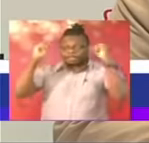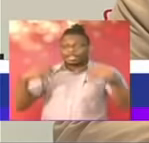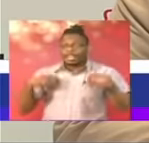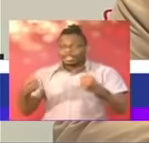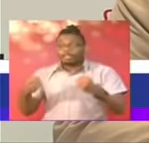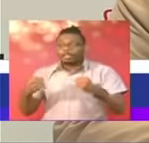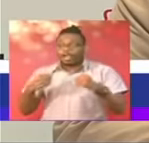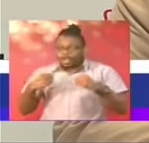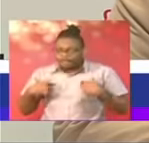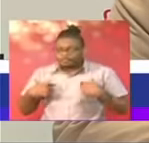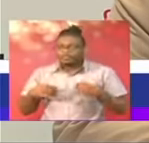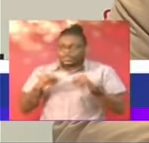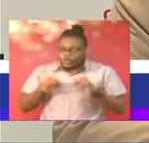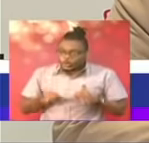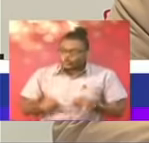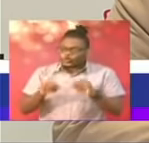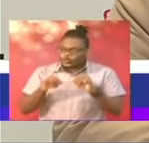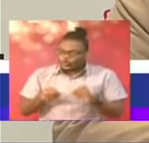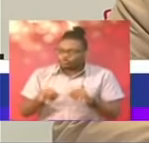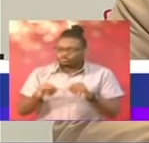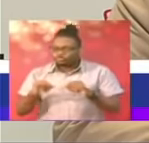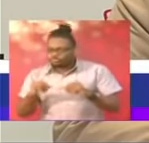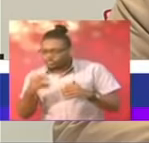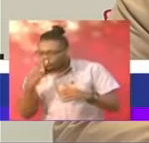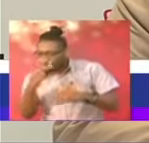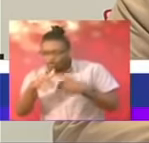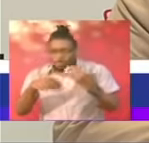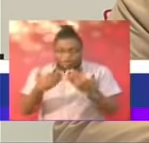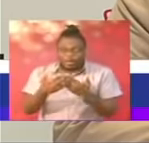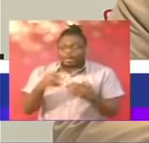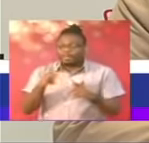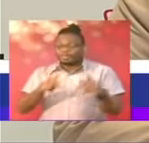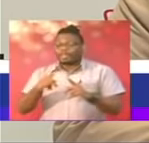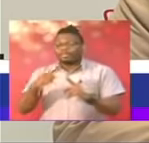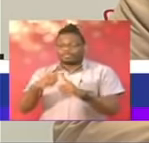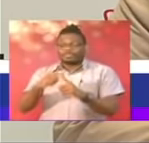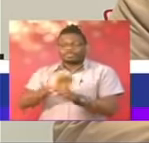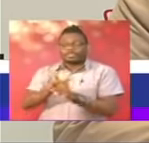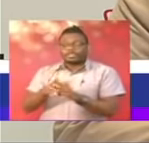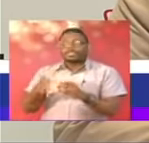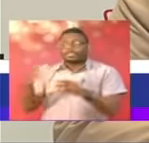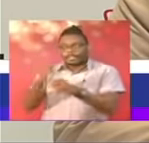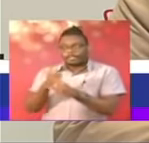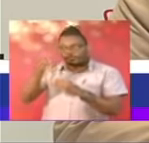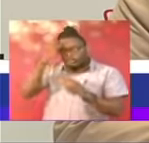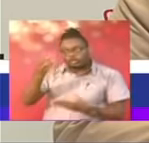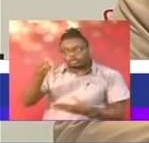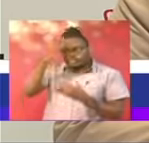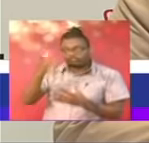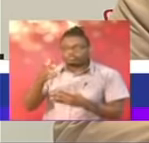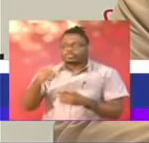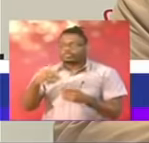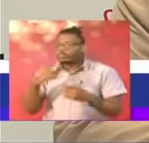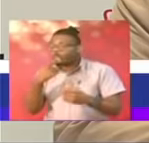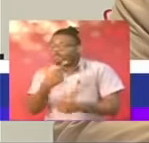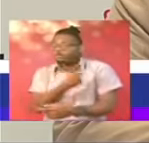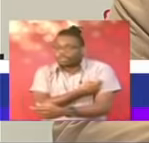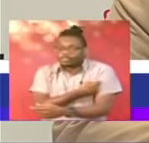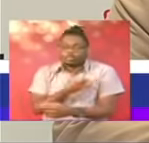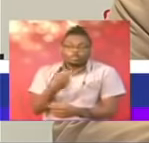new positive cases, whether they were vaccinated or not, what we're not attempting to do is give a sort of a rate of